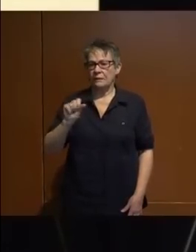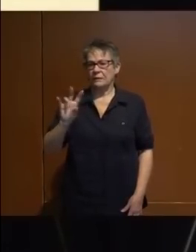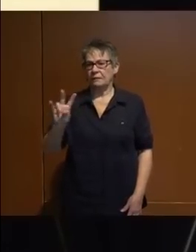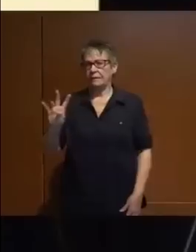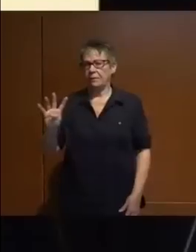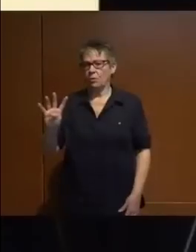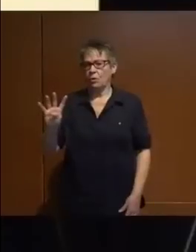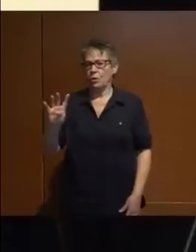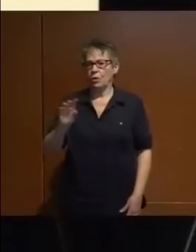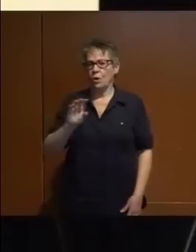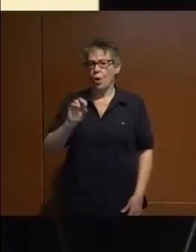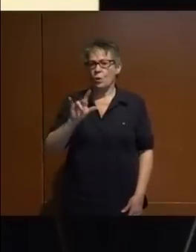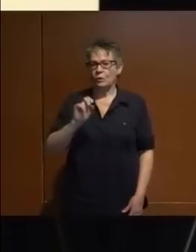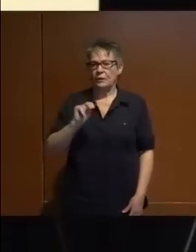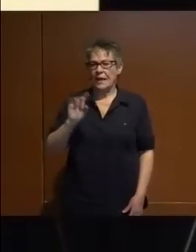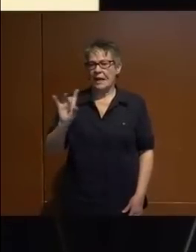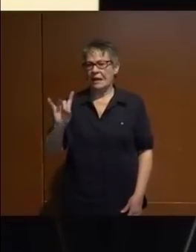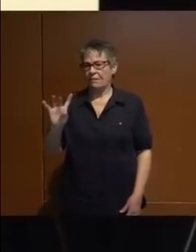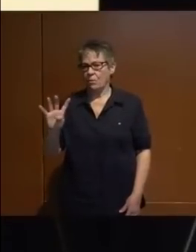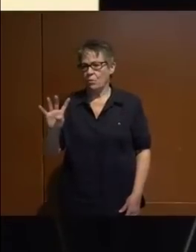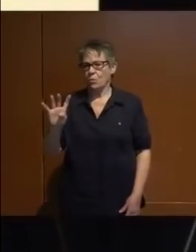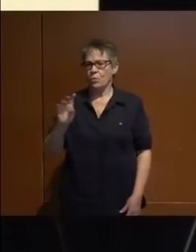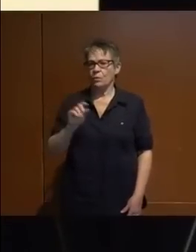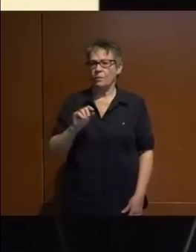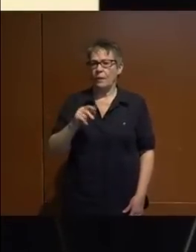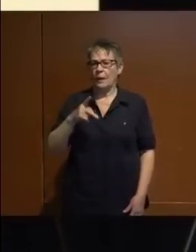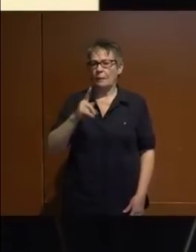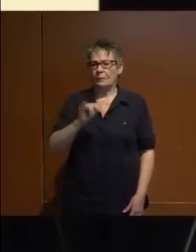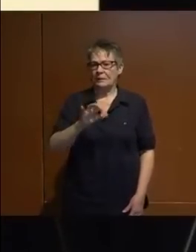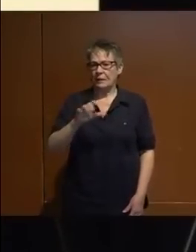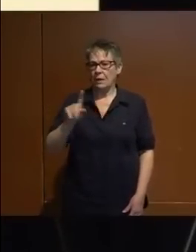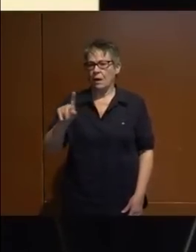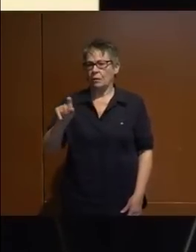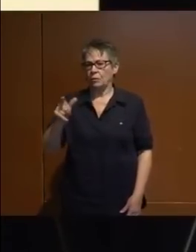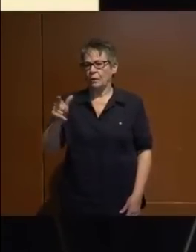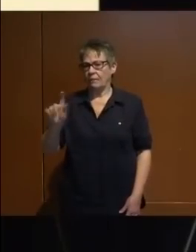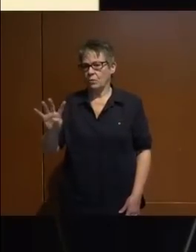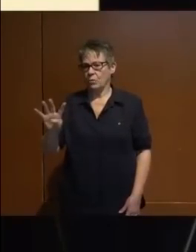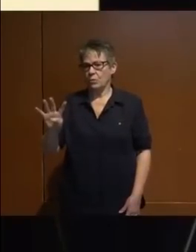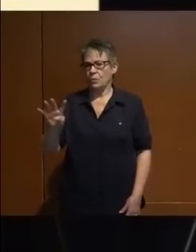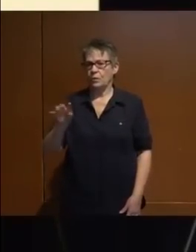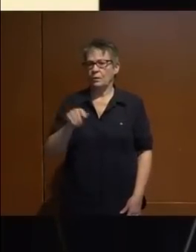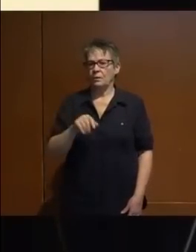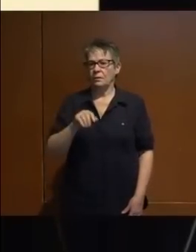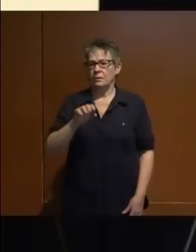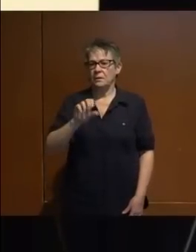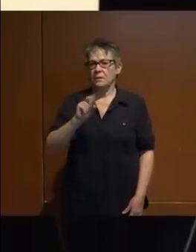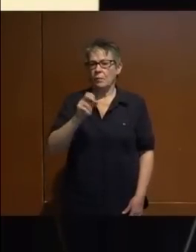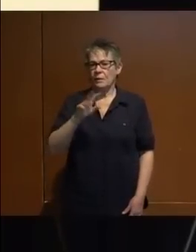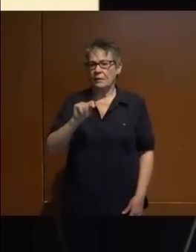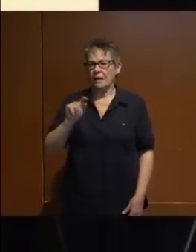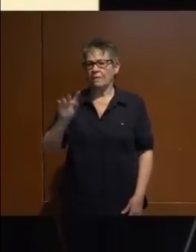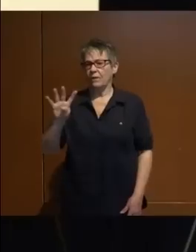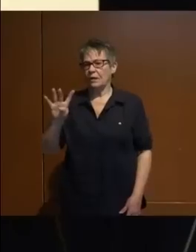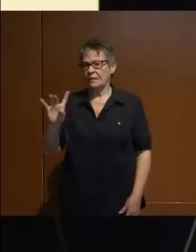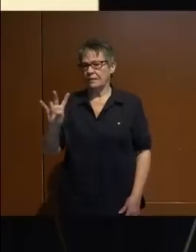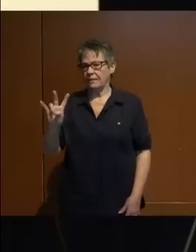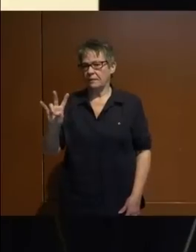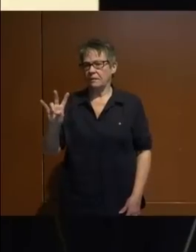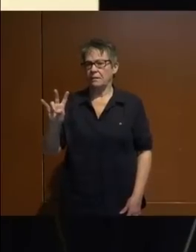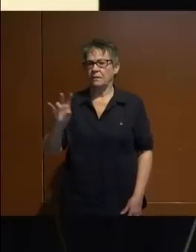84, Passaic, 124, Somerset, 47, Sussex,